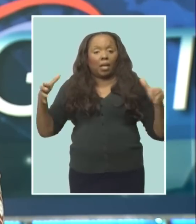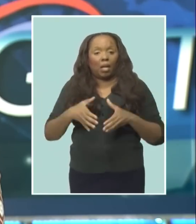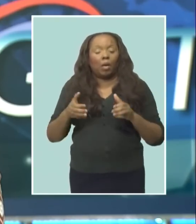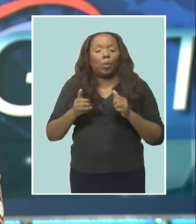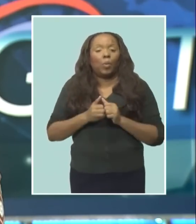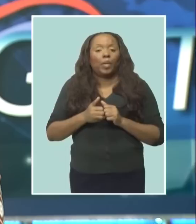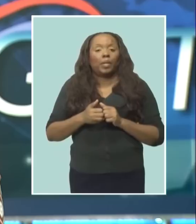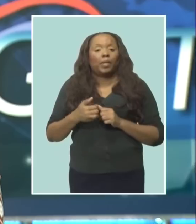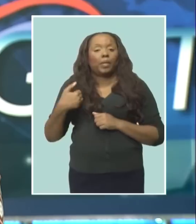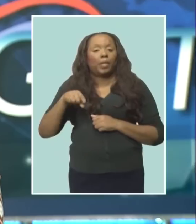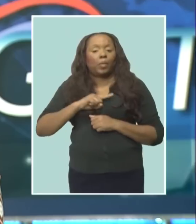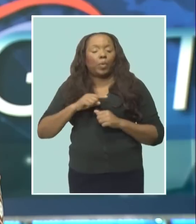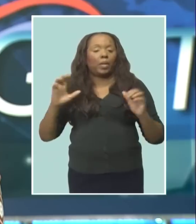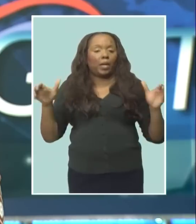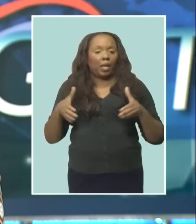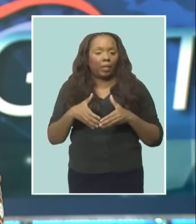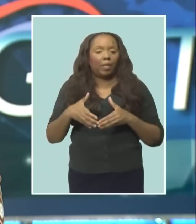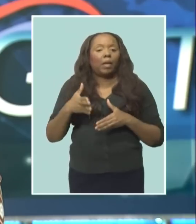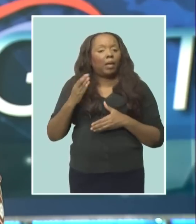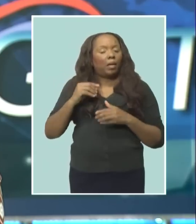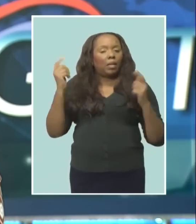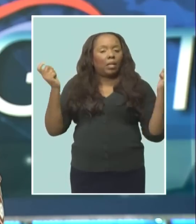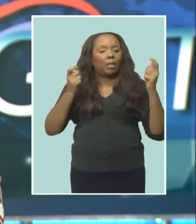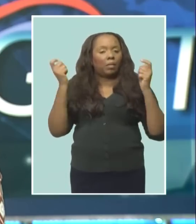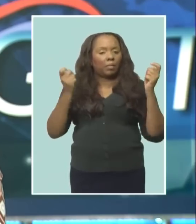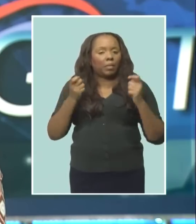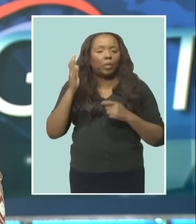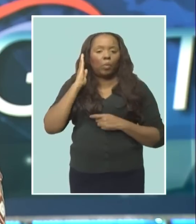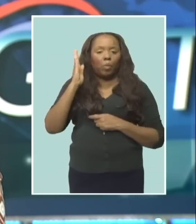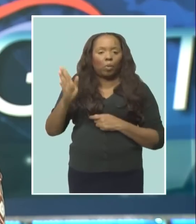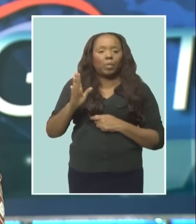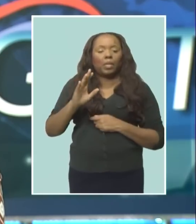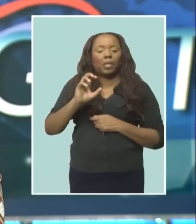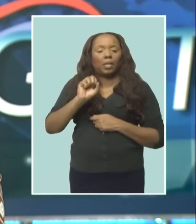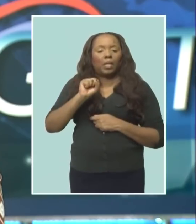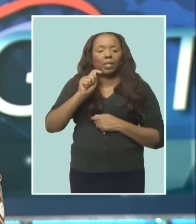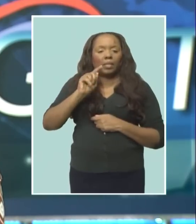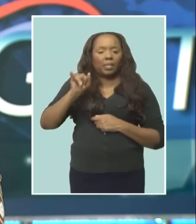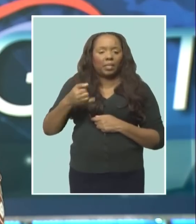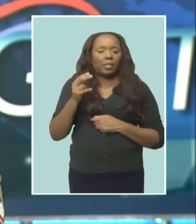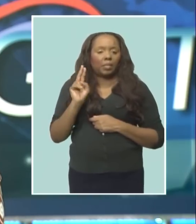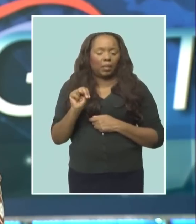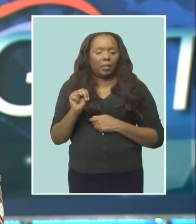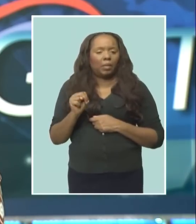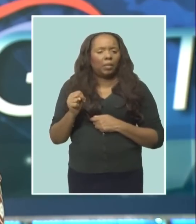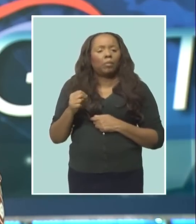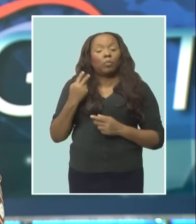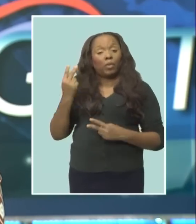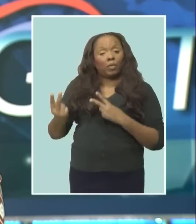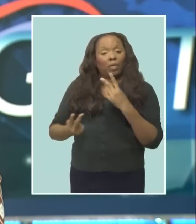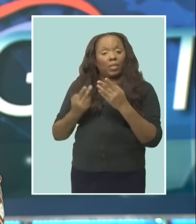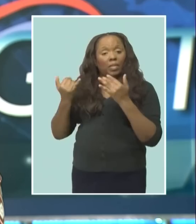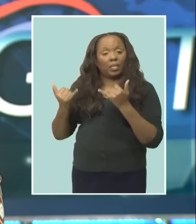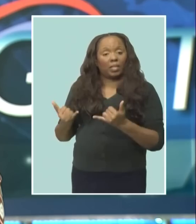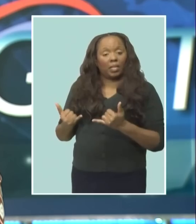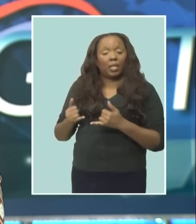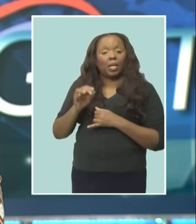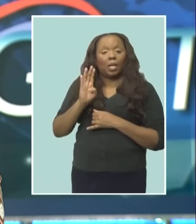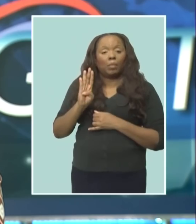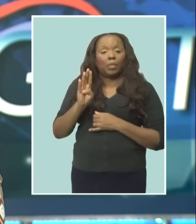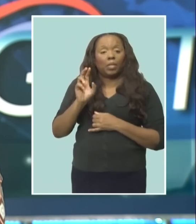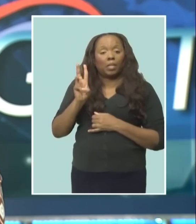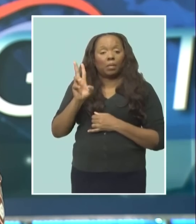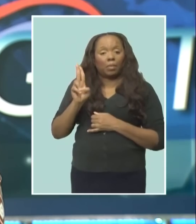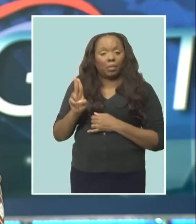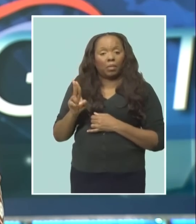hosting the celebrations in Pool Woods in St. John on May 1st. Anesta Henry visited that location where the BWU officials